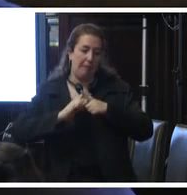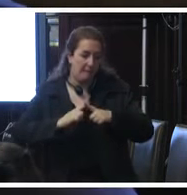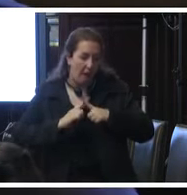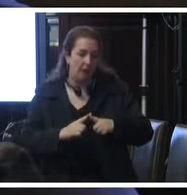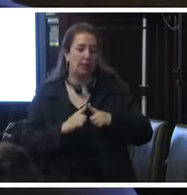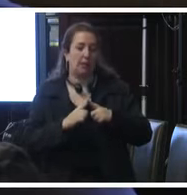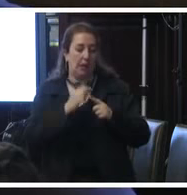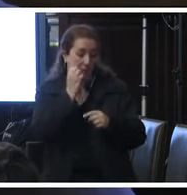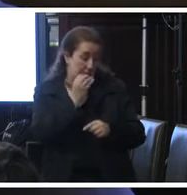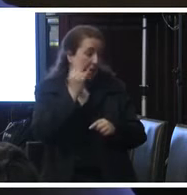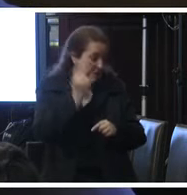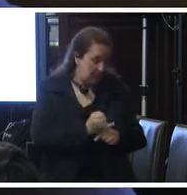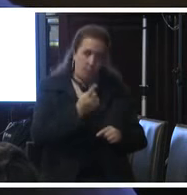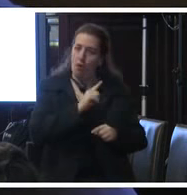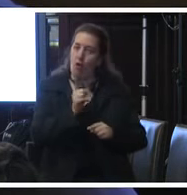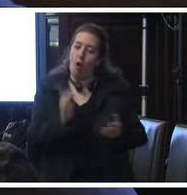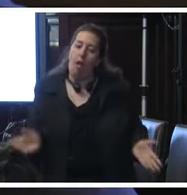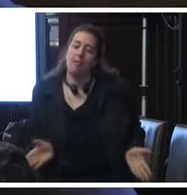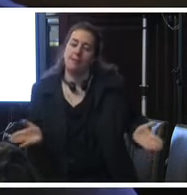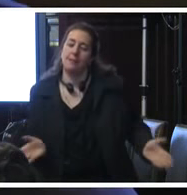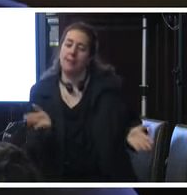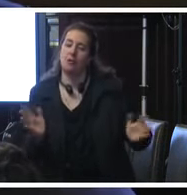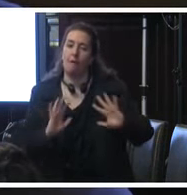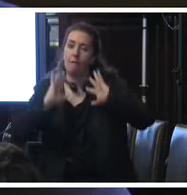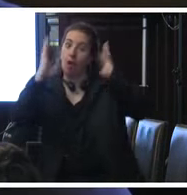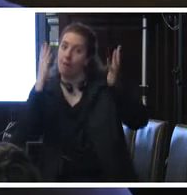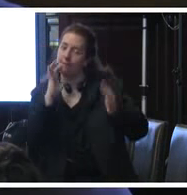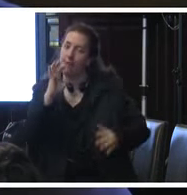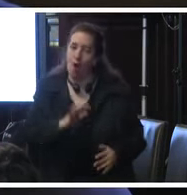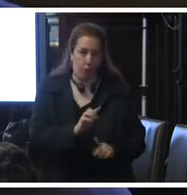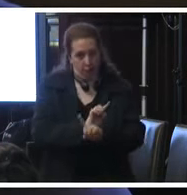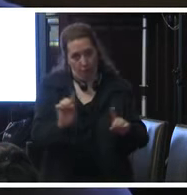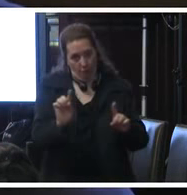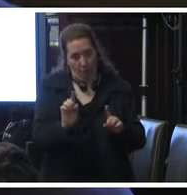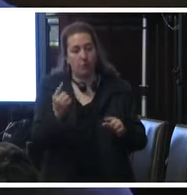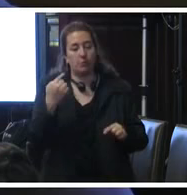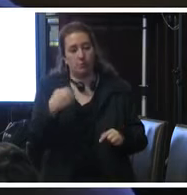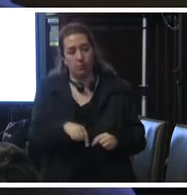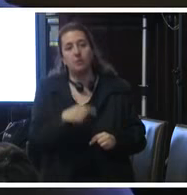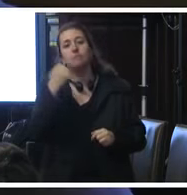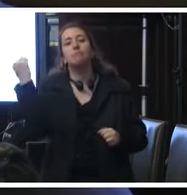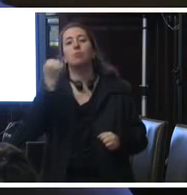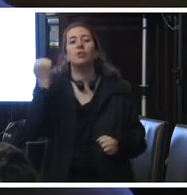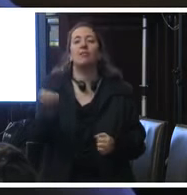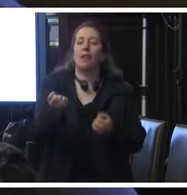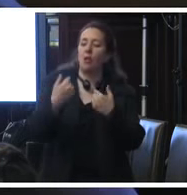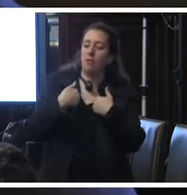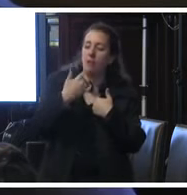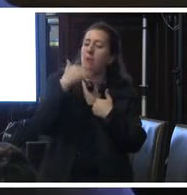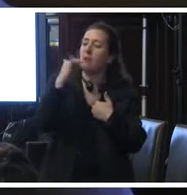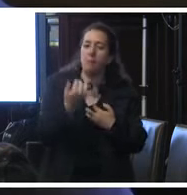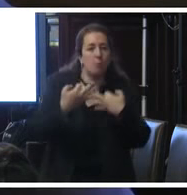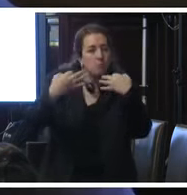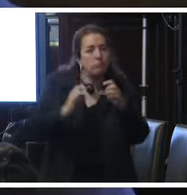allows for criticism and debate, but not an invitation to hatred and violence.